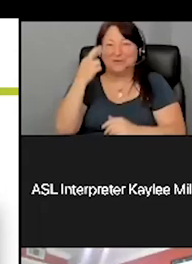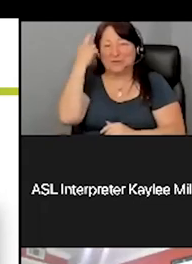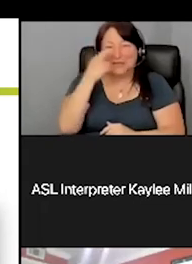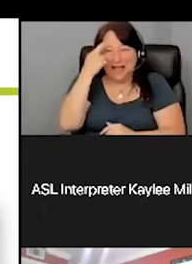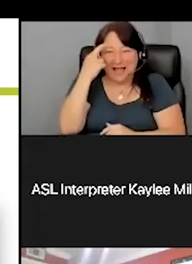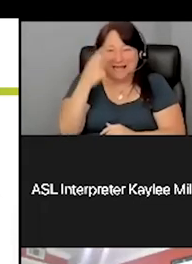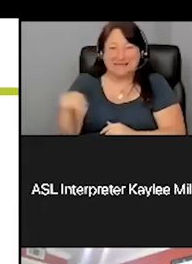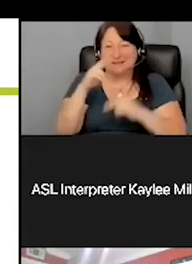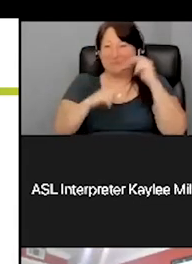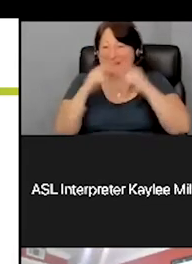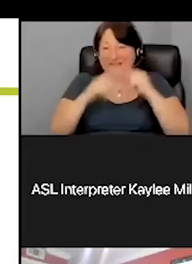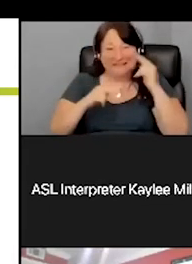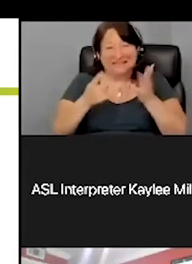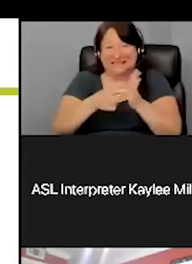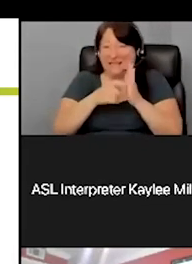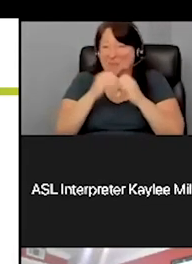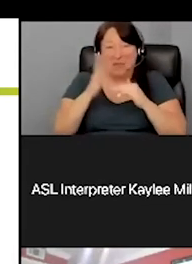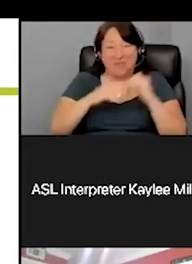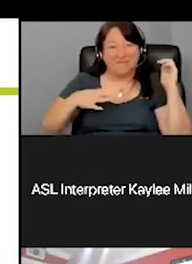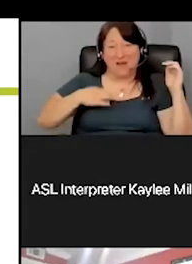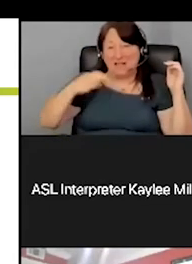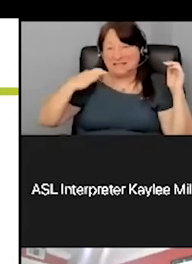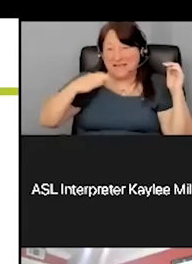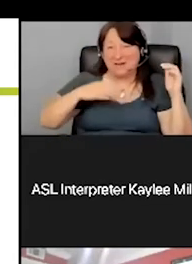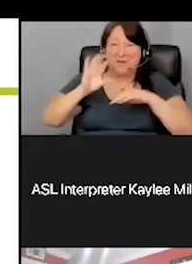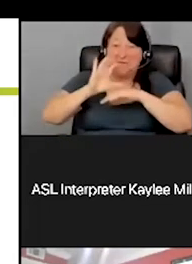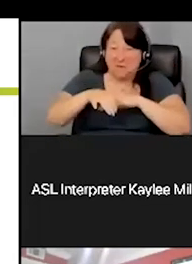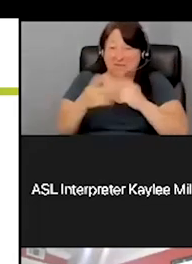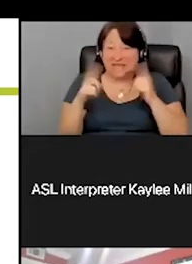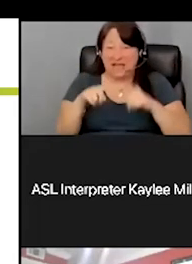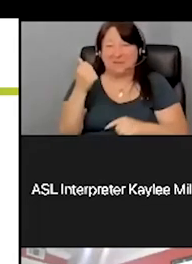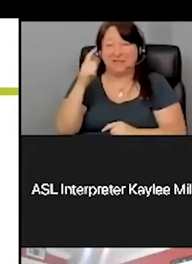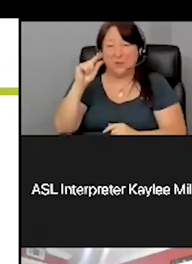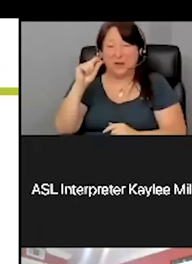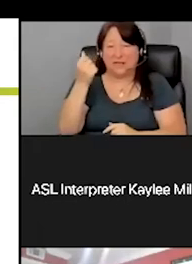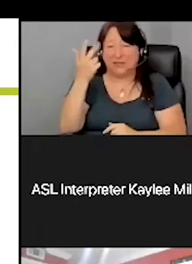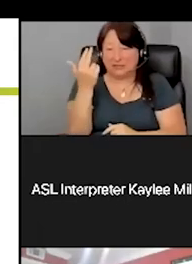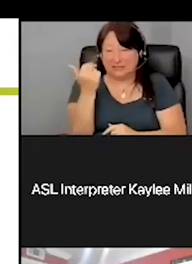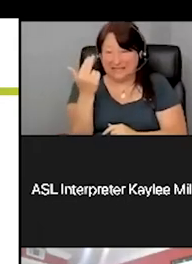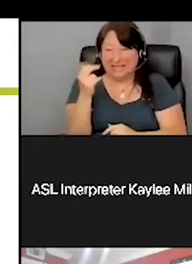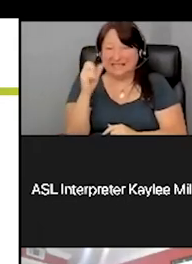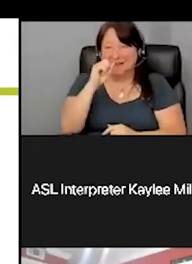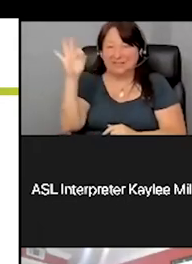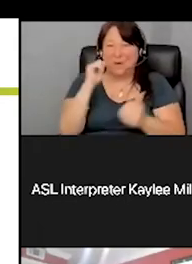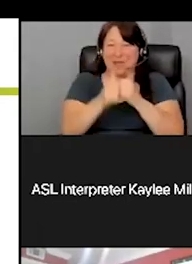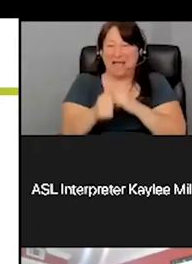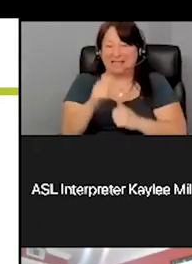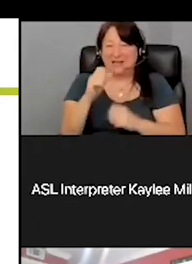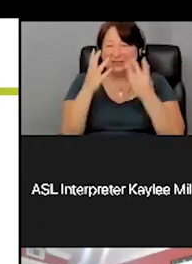just a voluntary ordinance to make this happen. In 2013, San Francisco passed their soft story ordinance to